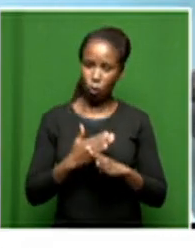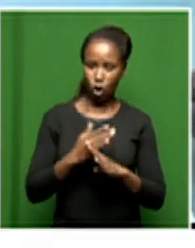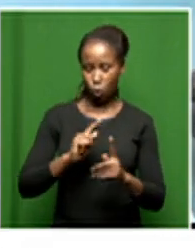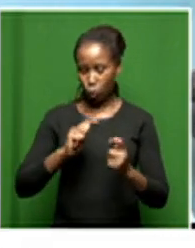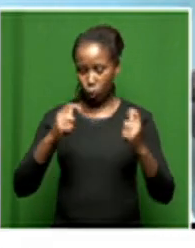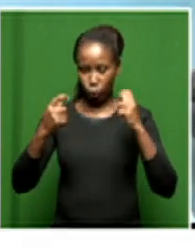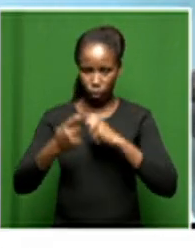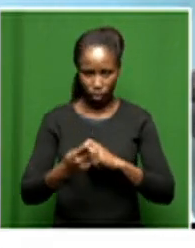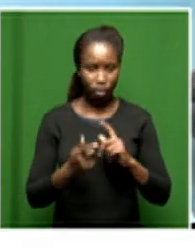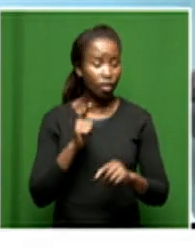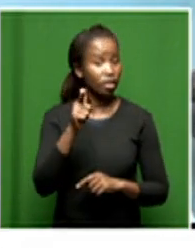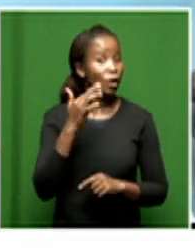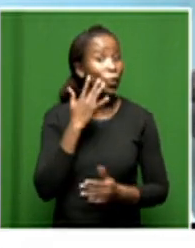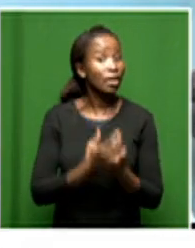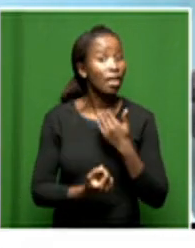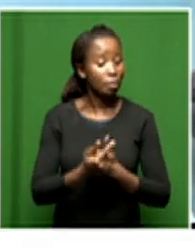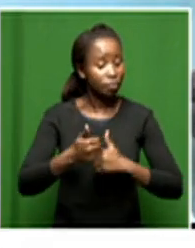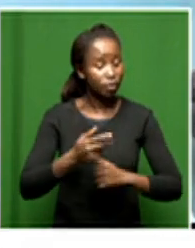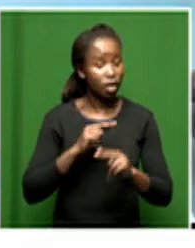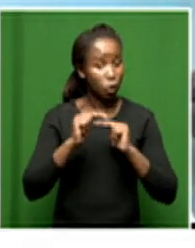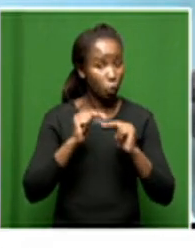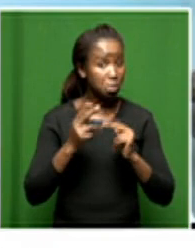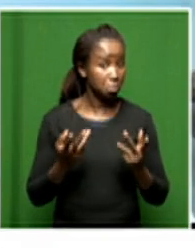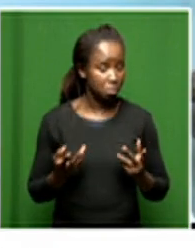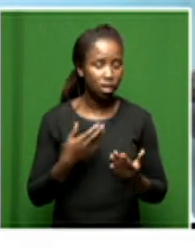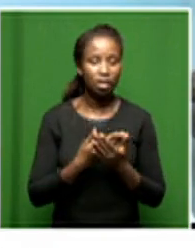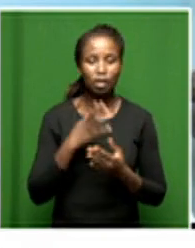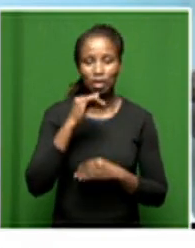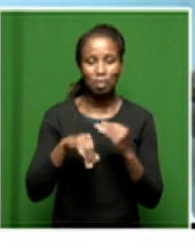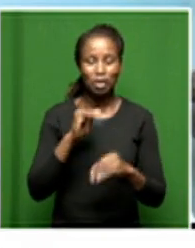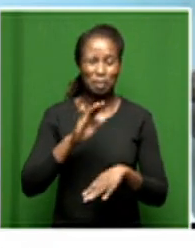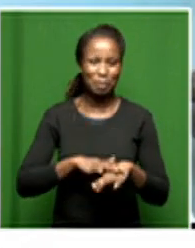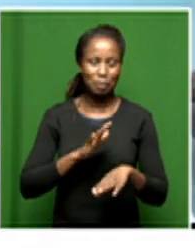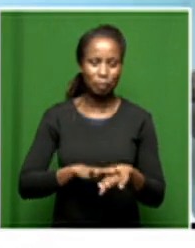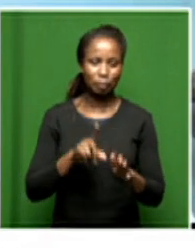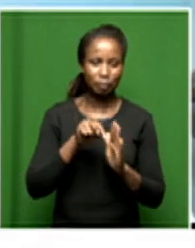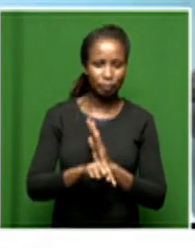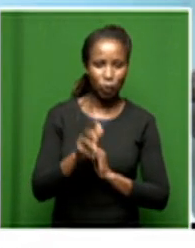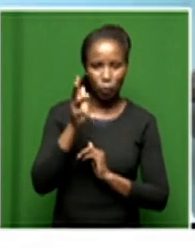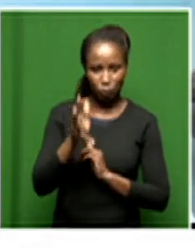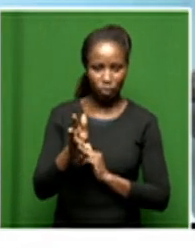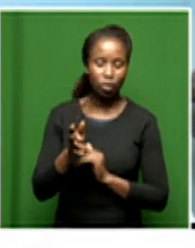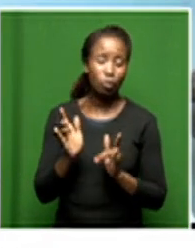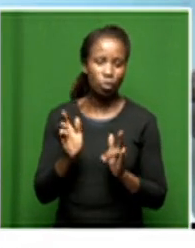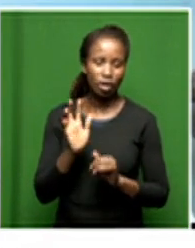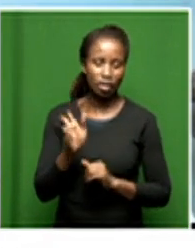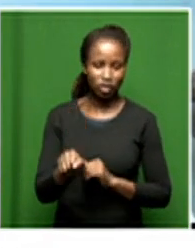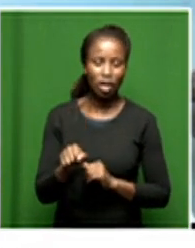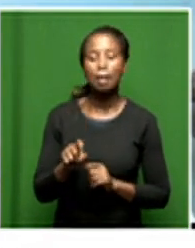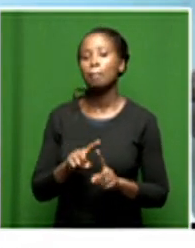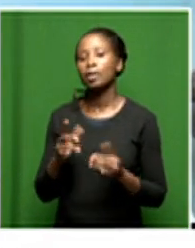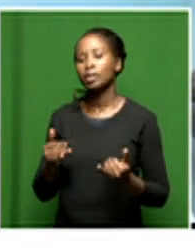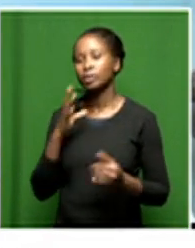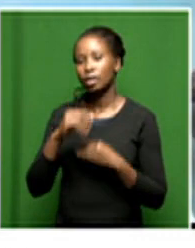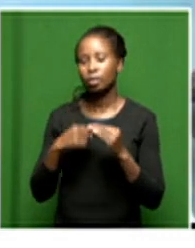later on during those negotiations. So we'll talk about it, Wayne, you and I, and we'll watch these ones. But let's talk about the